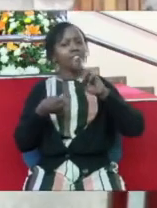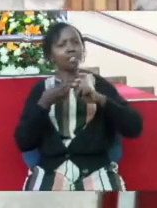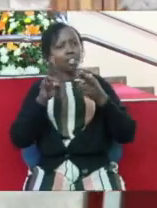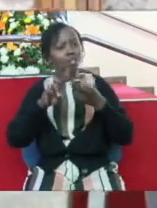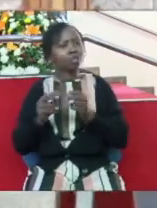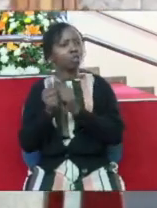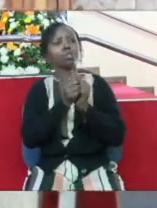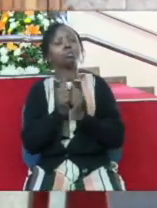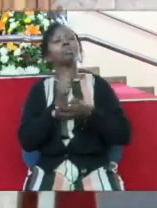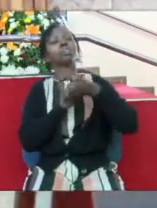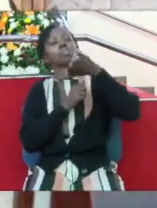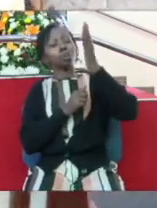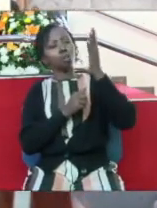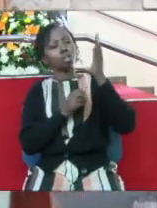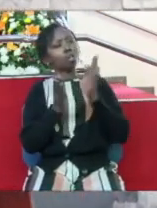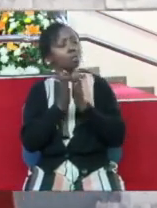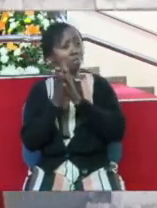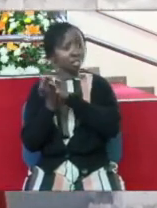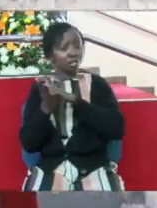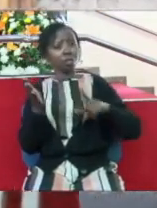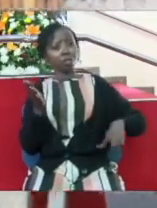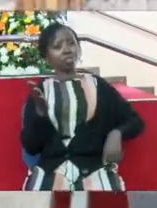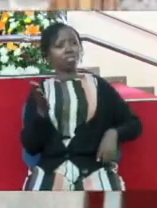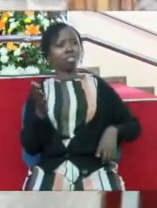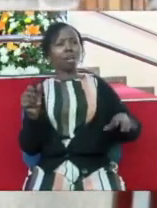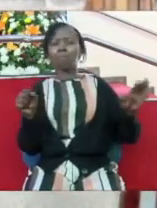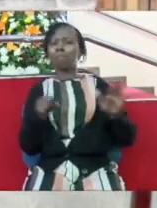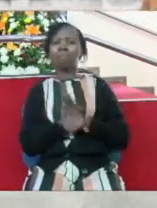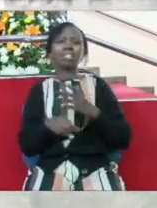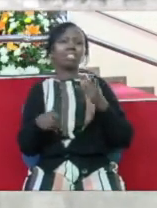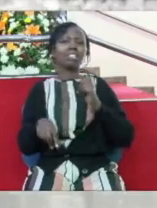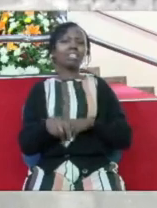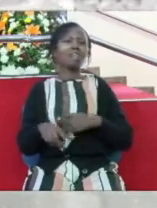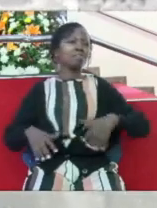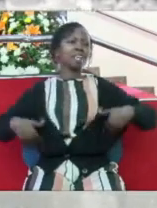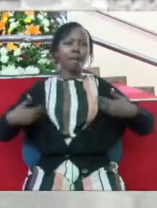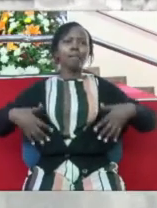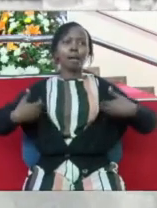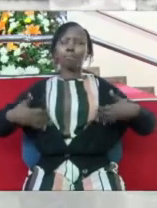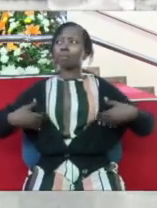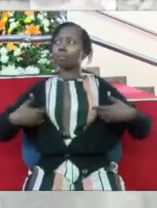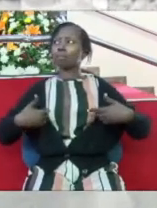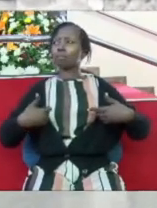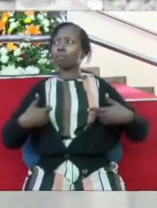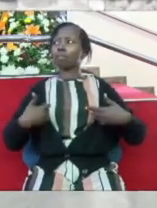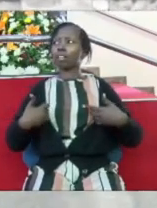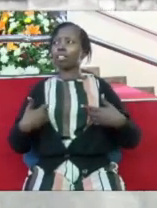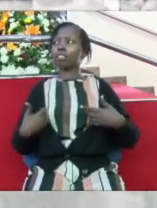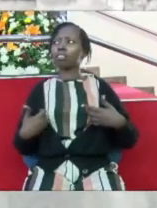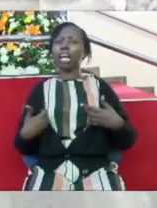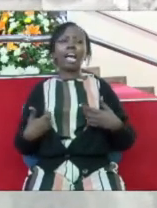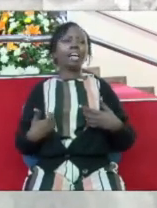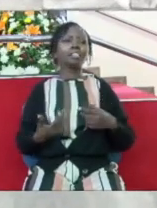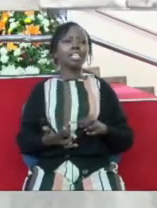anatembea katika upatanisho pamoja naye. Praise the name of the Lord. Amen. Many times we get excited. Wakati mwingi tunafurahia. And especially those of us who are